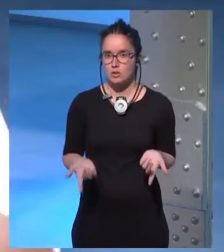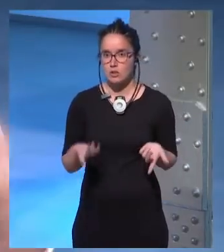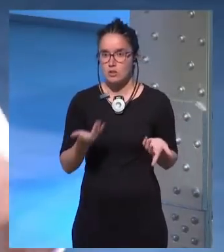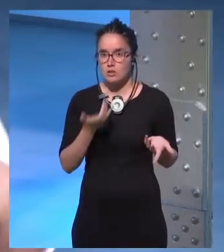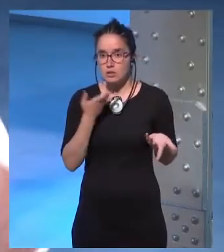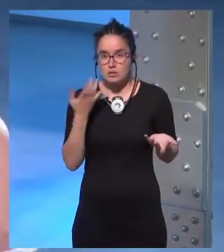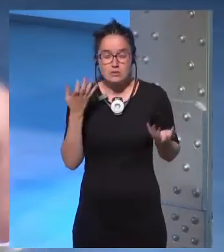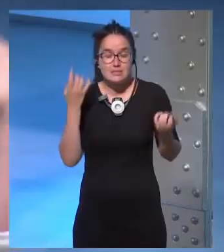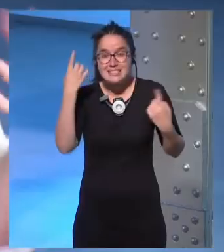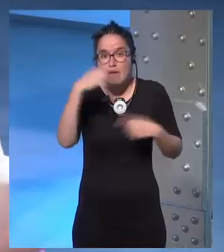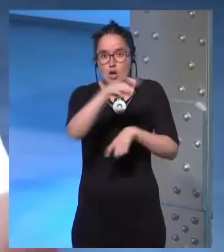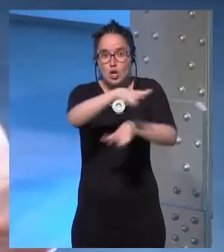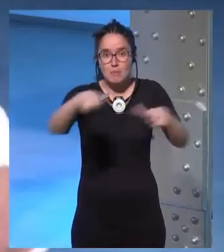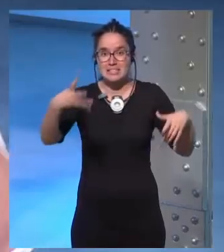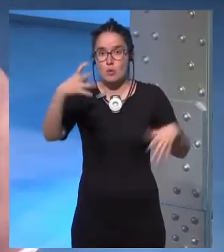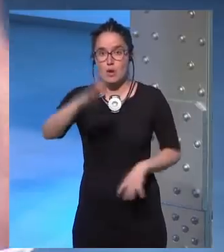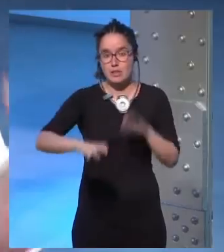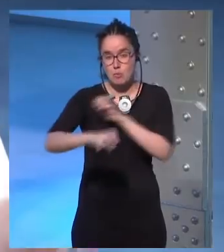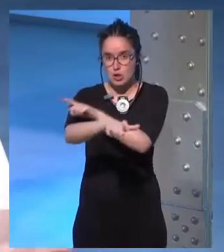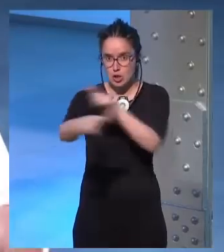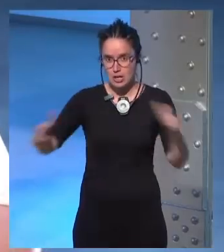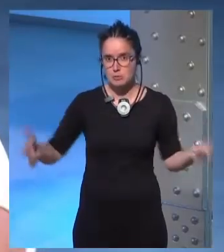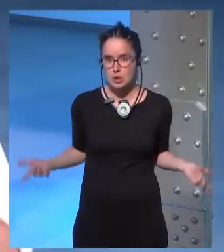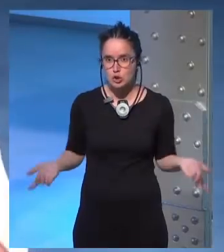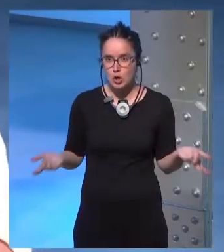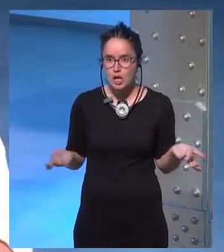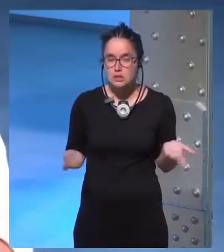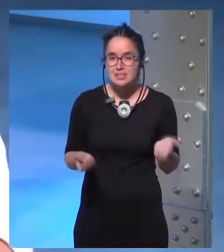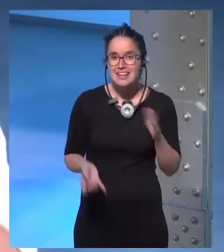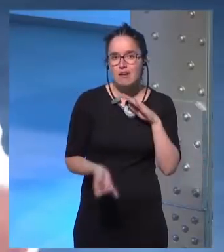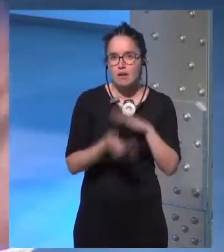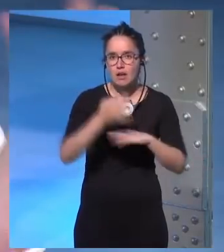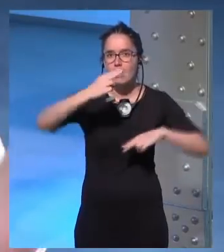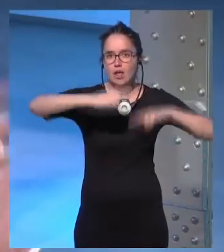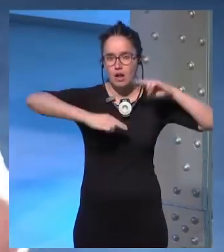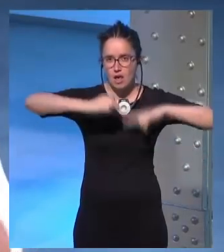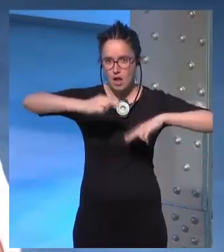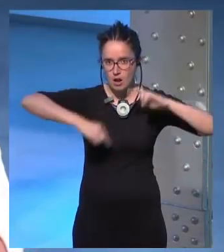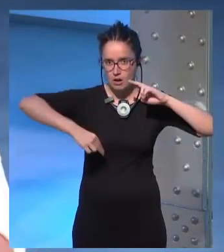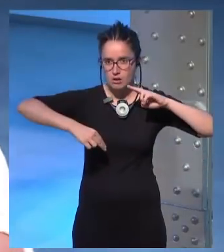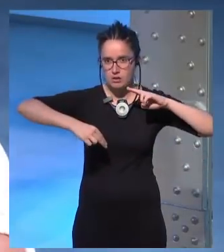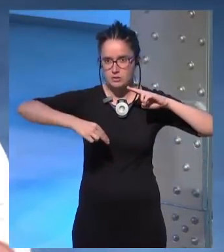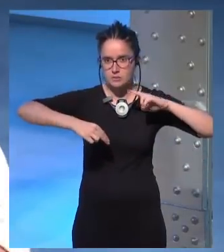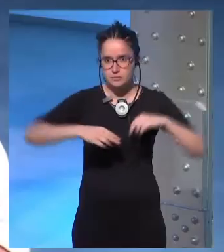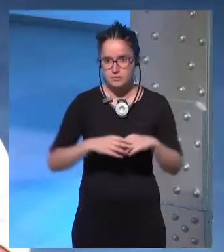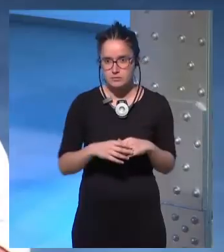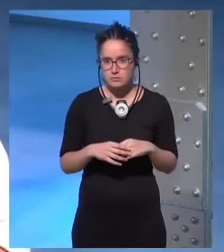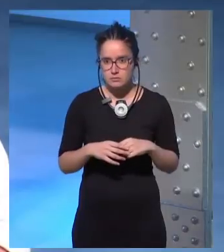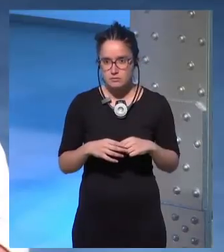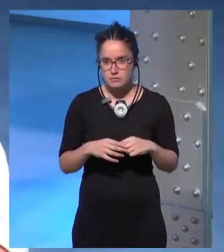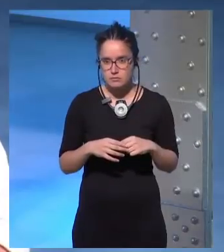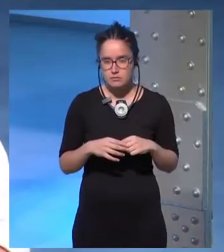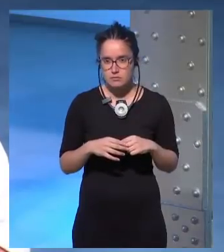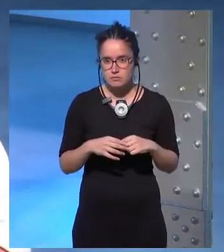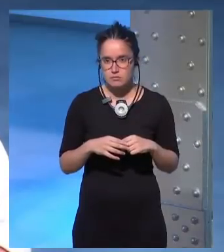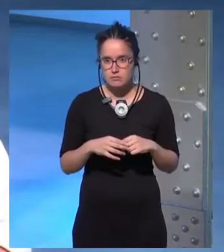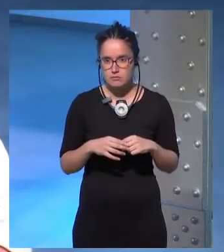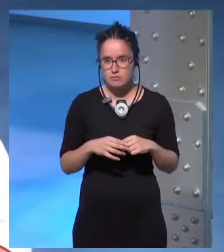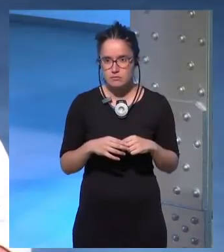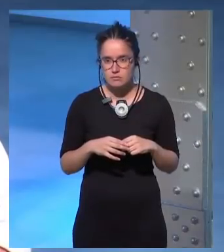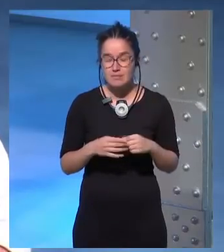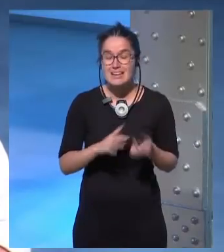So I need to show people like what we could build if we changed again, all these human things that we think are cannot be